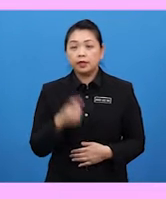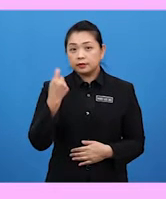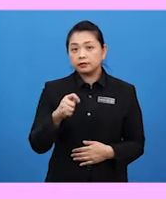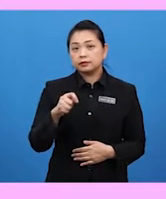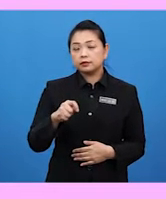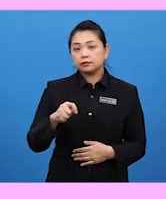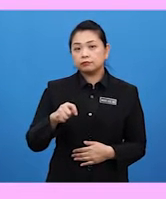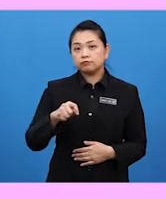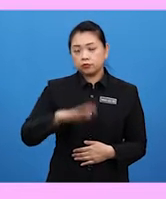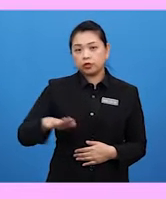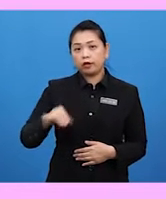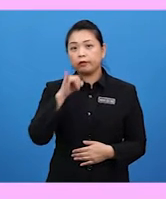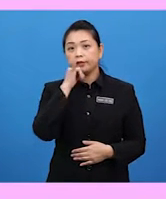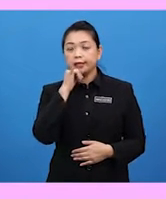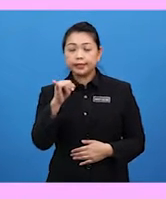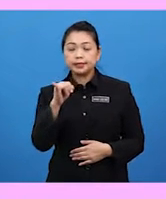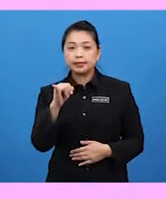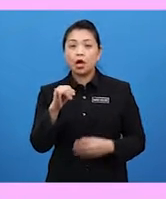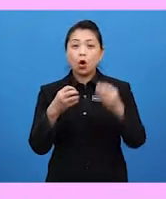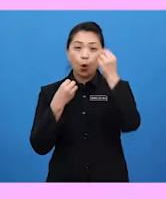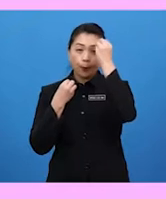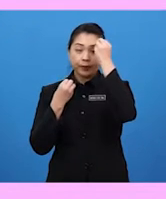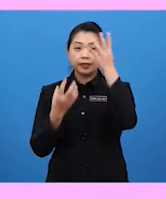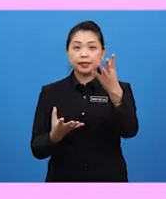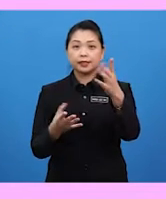The child is obedient like a lamb today.